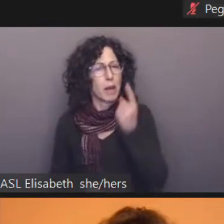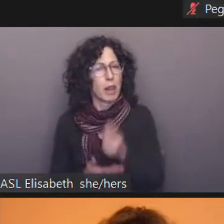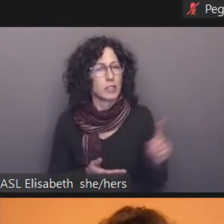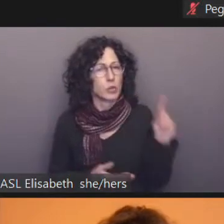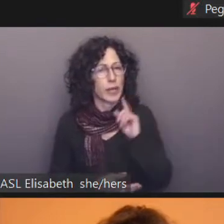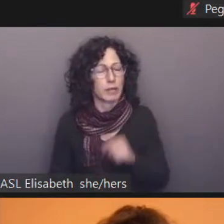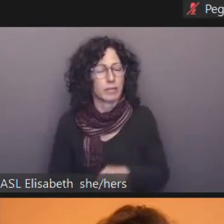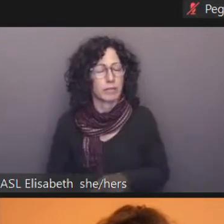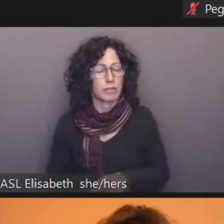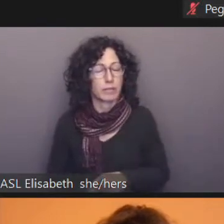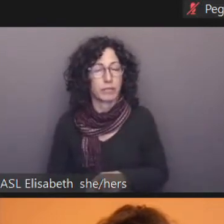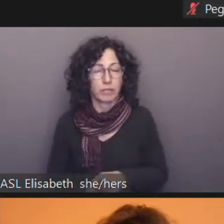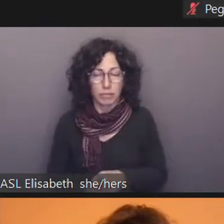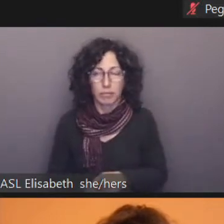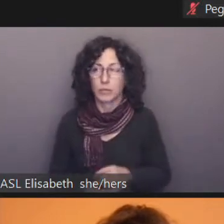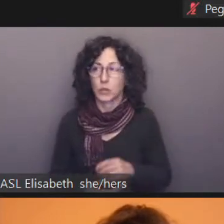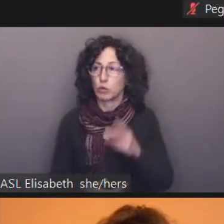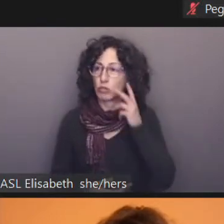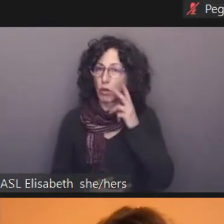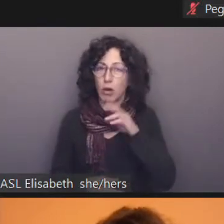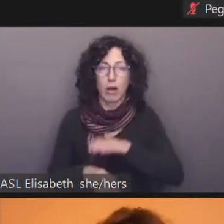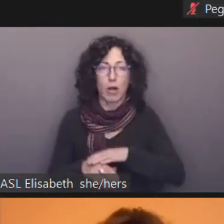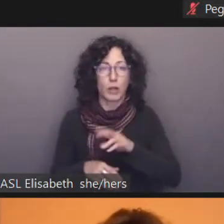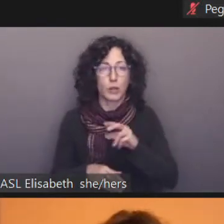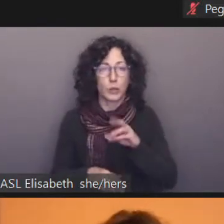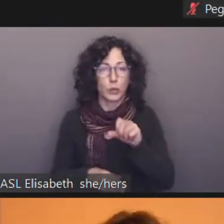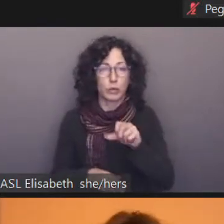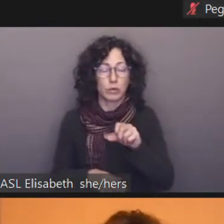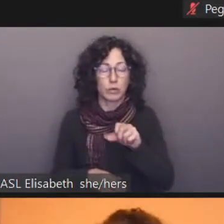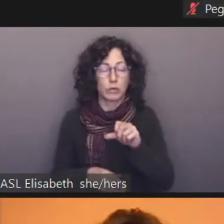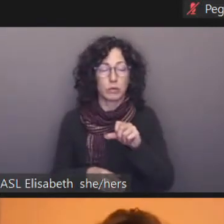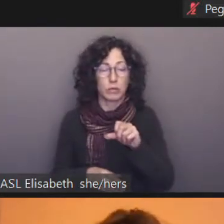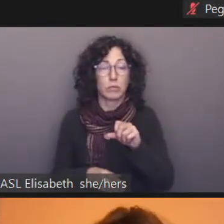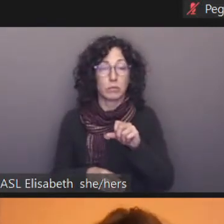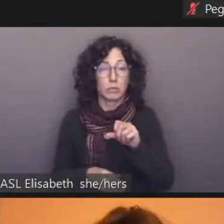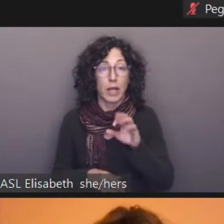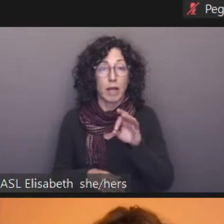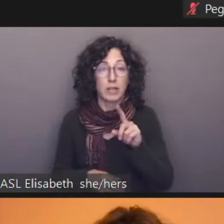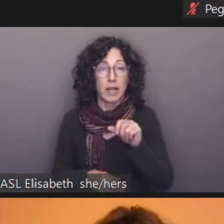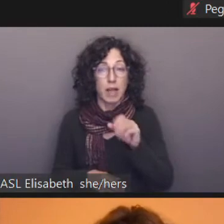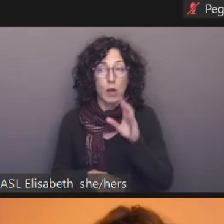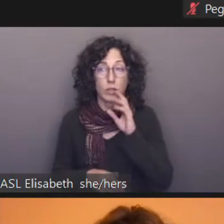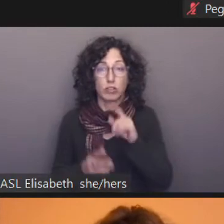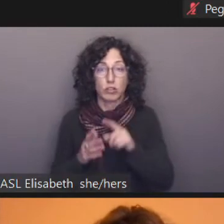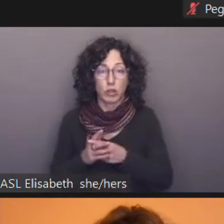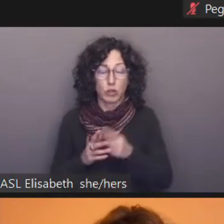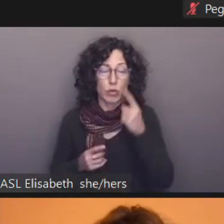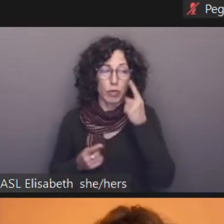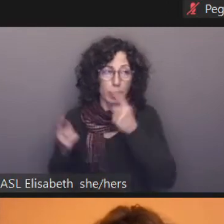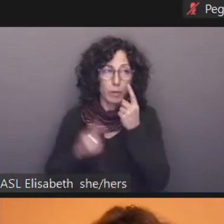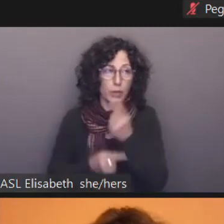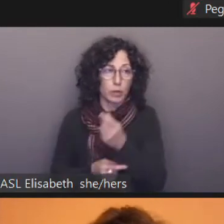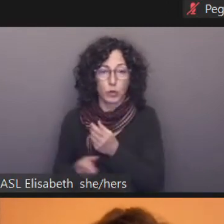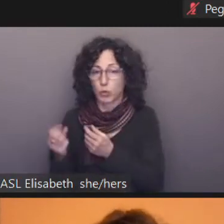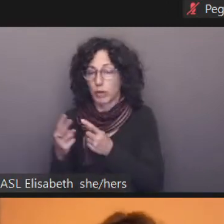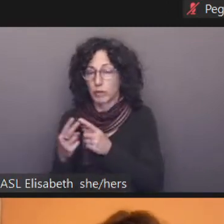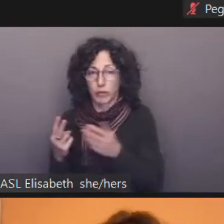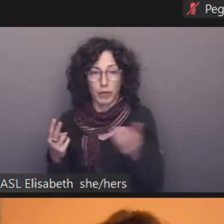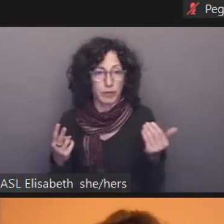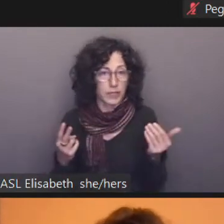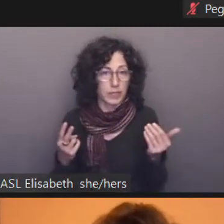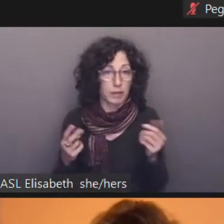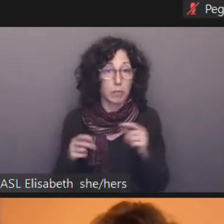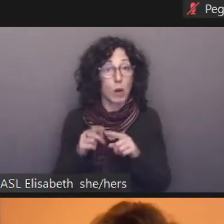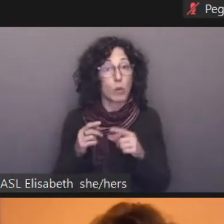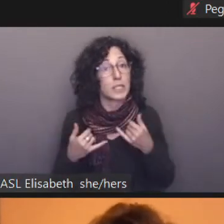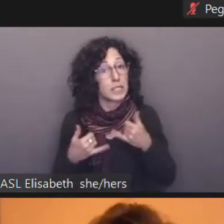on the news, that the FDA was going to look at the vaccine for 12 to 15-year-olds. But we still had to wait.